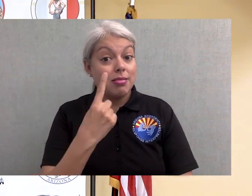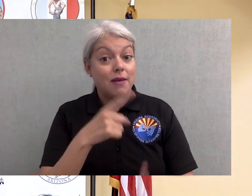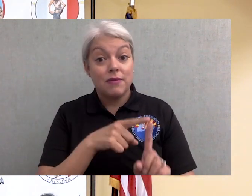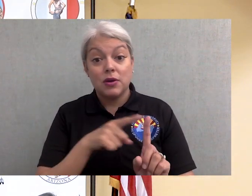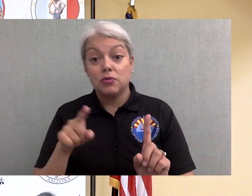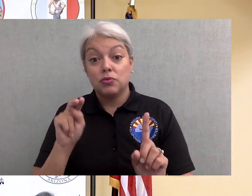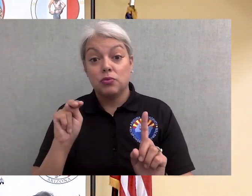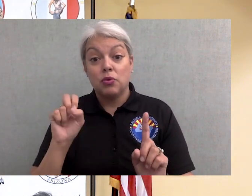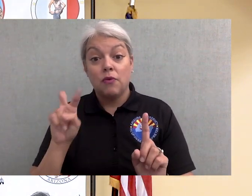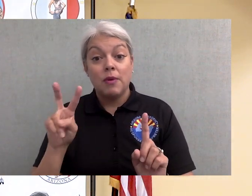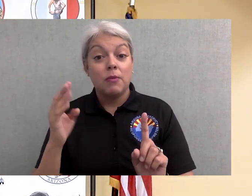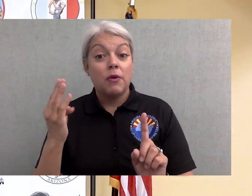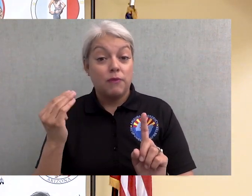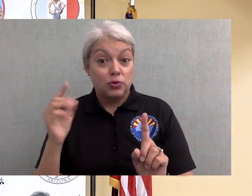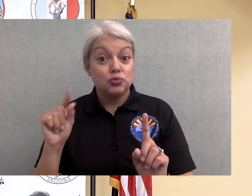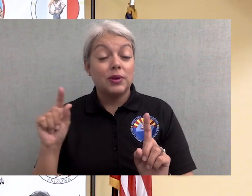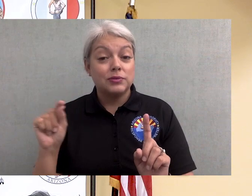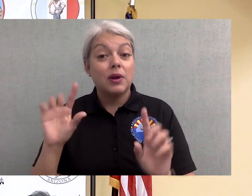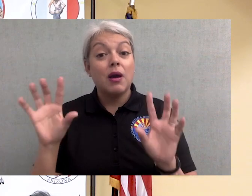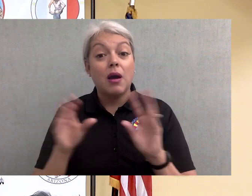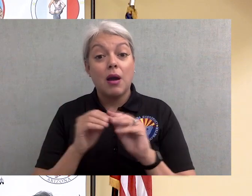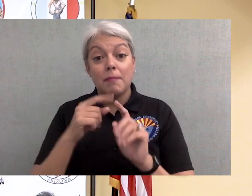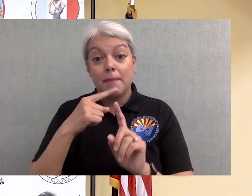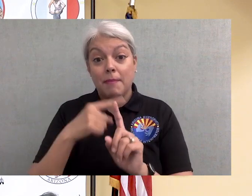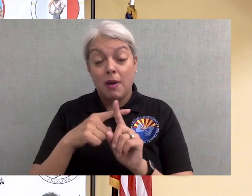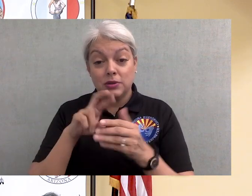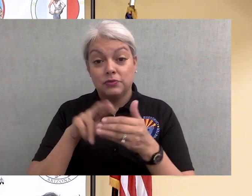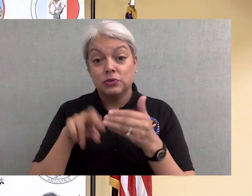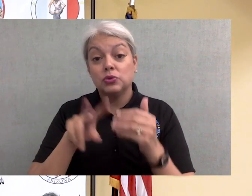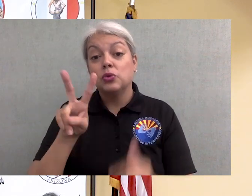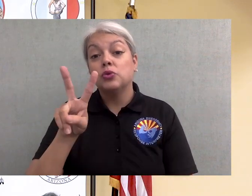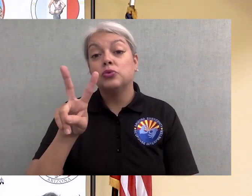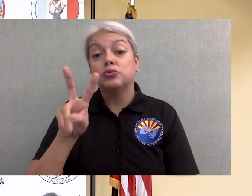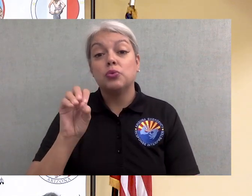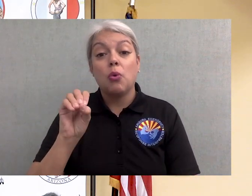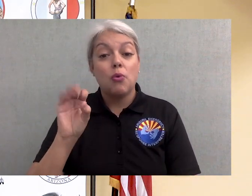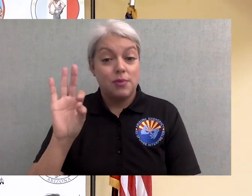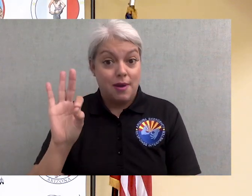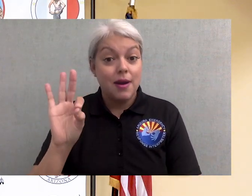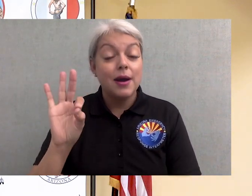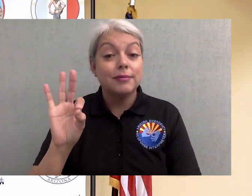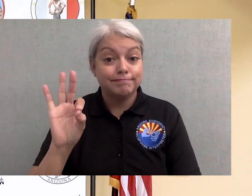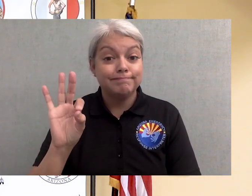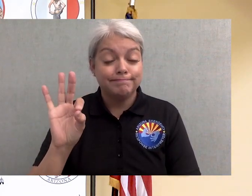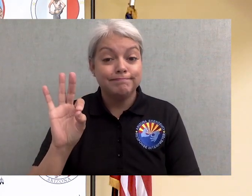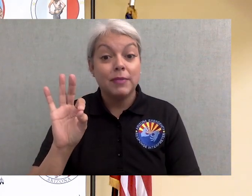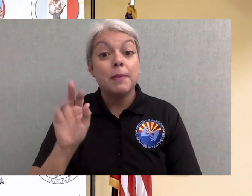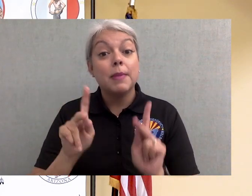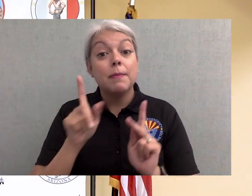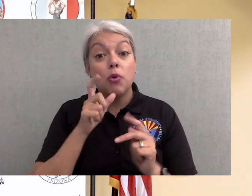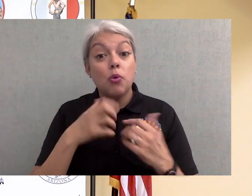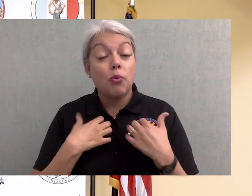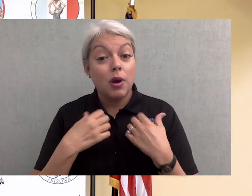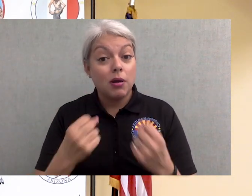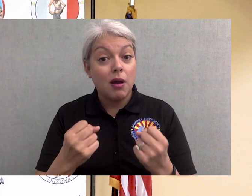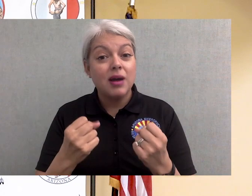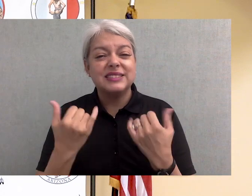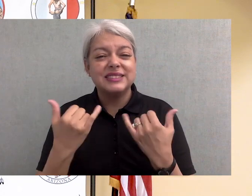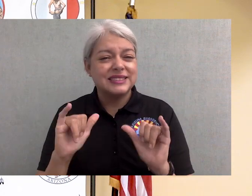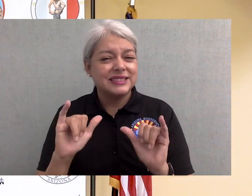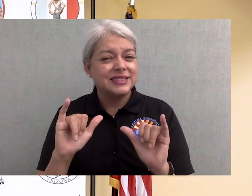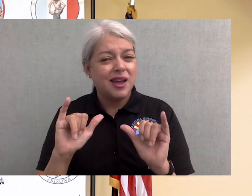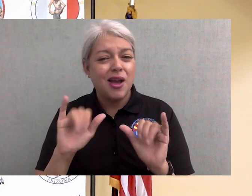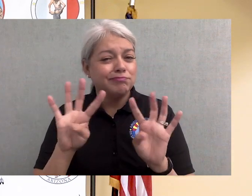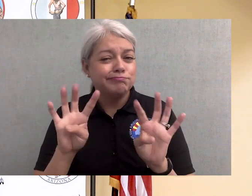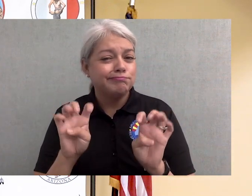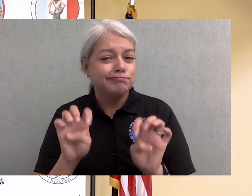our positive results are 209. Recovered cases is unknown at this time for that time frame. And